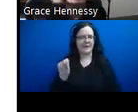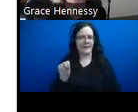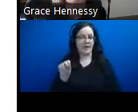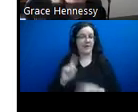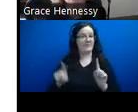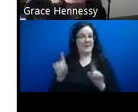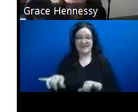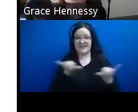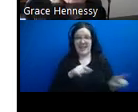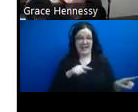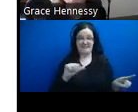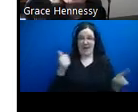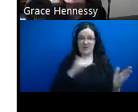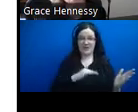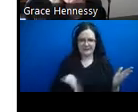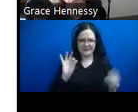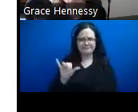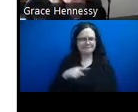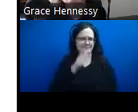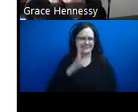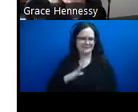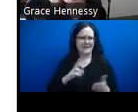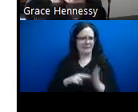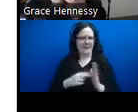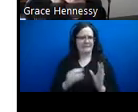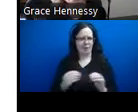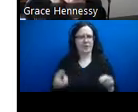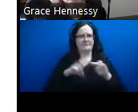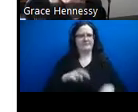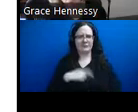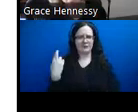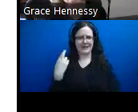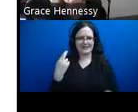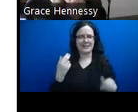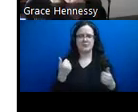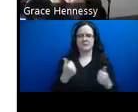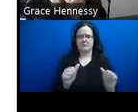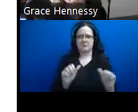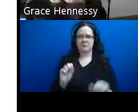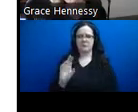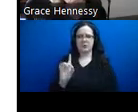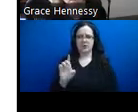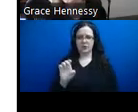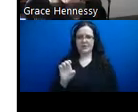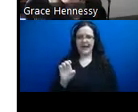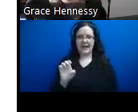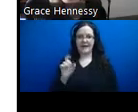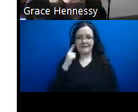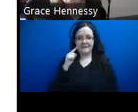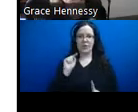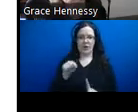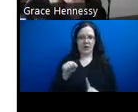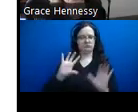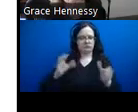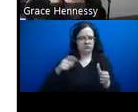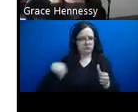gender did increase the odds. So there was an increased risk of suicide attempts in problem gamblers